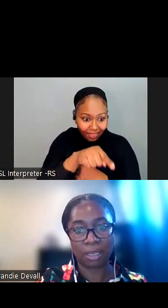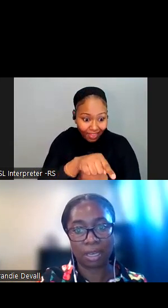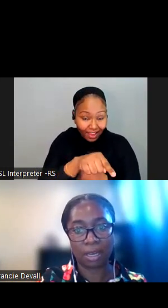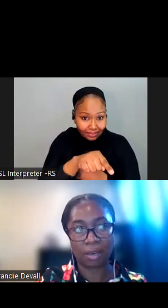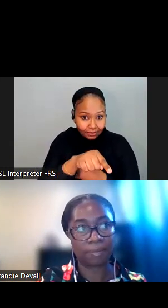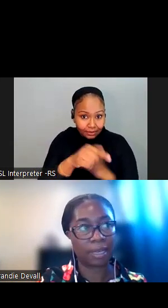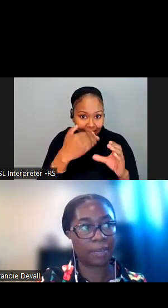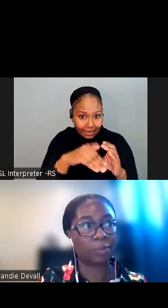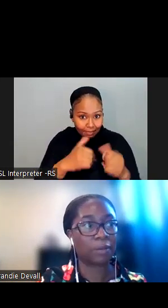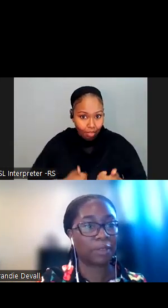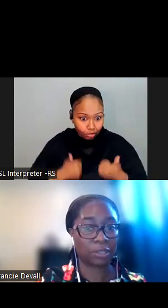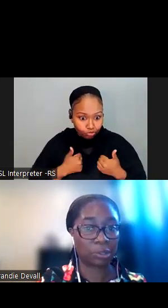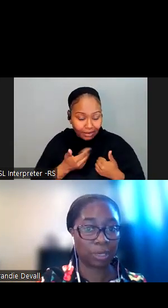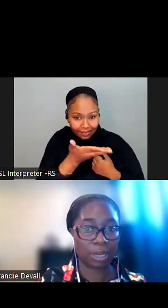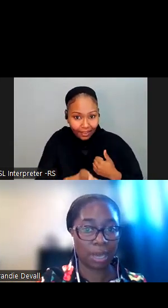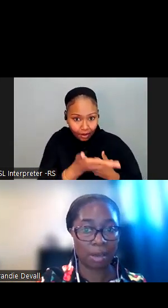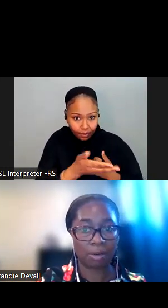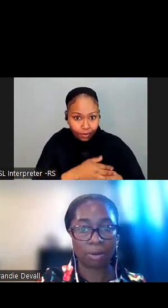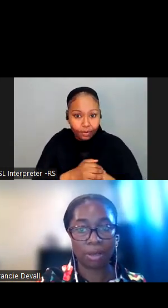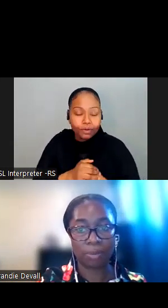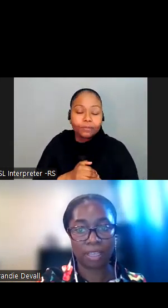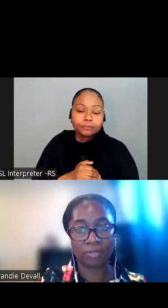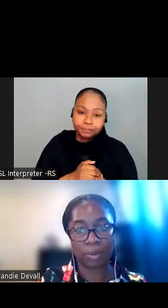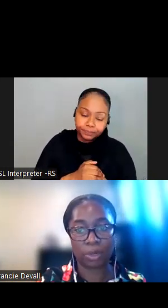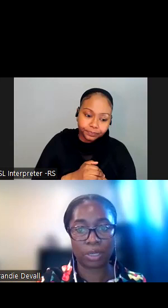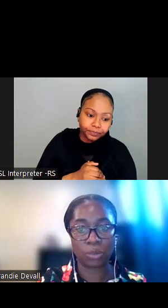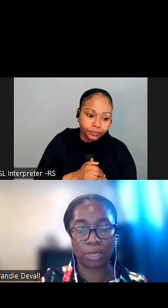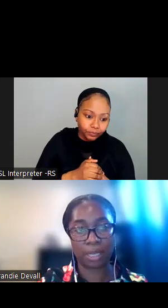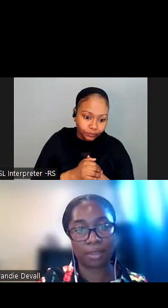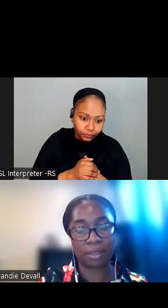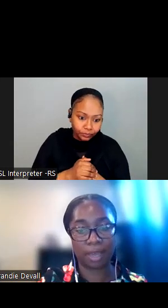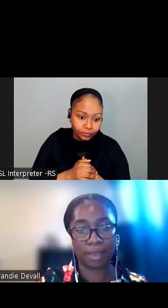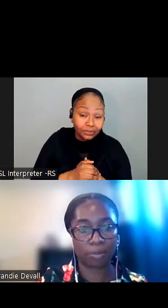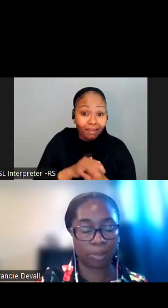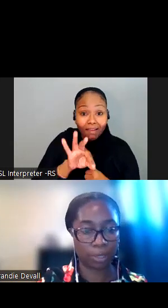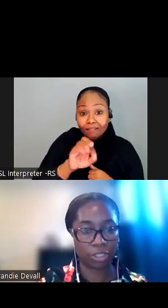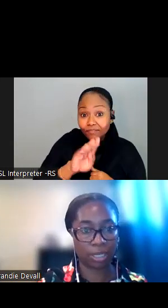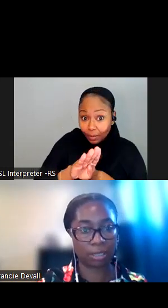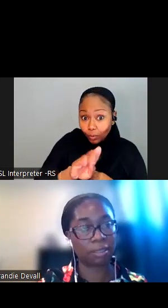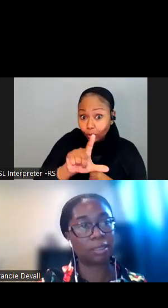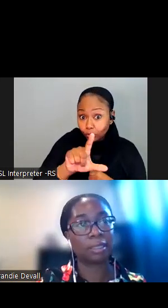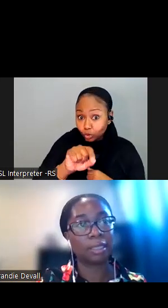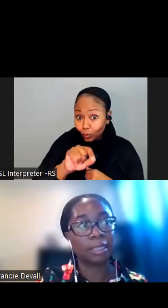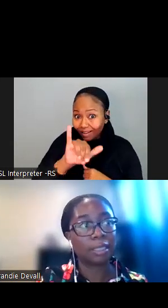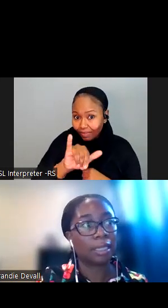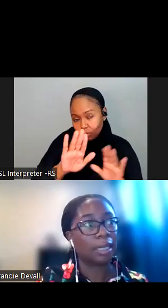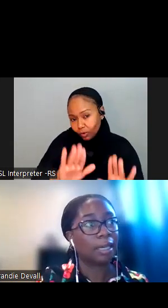referencing, and the one that's on screen now by February 20th. That would be